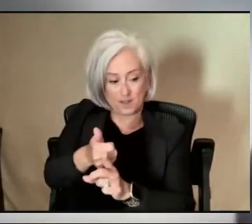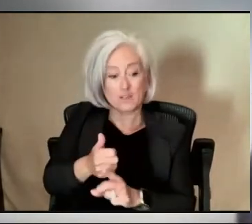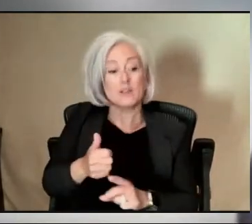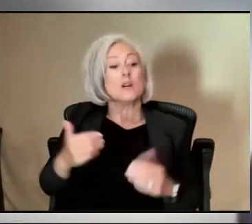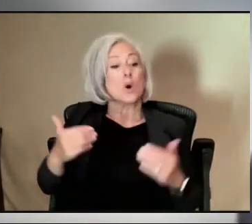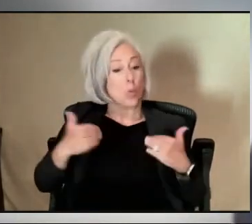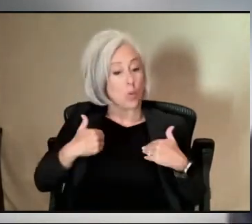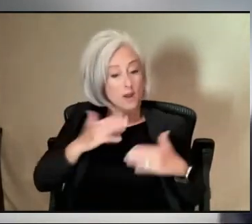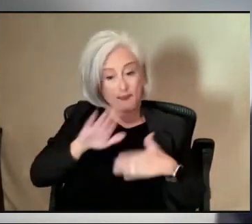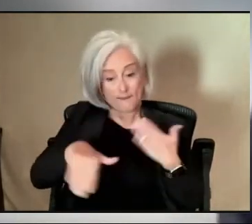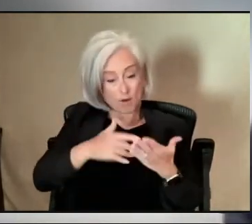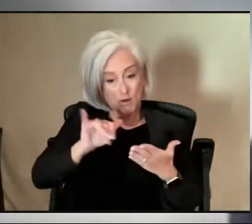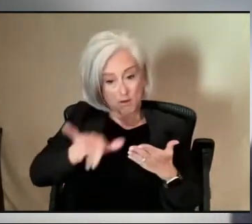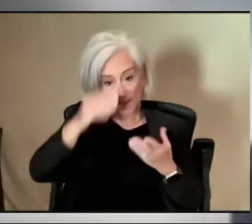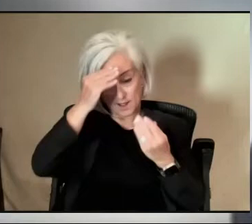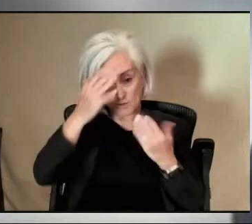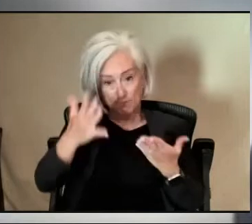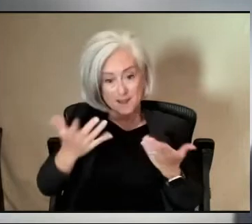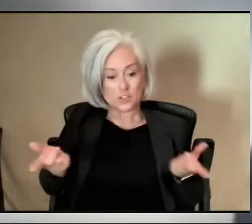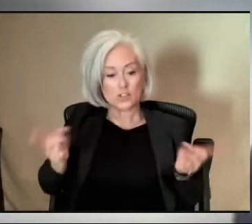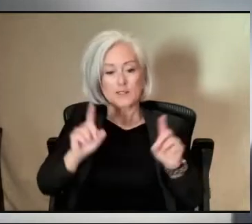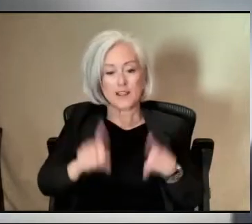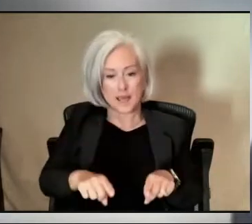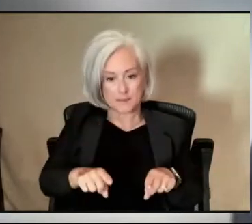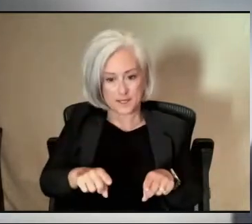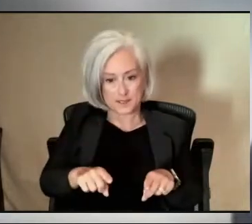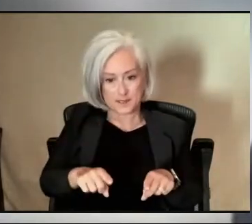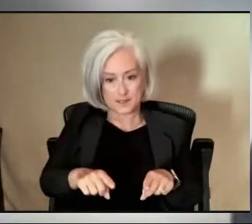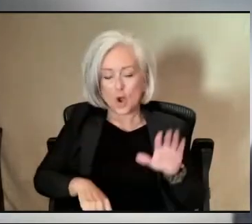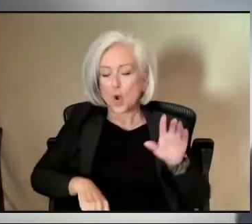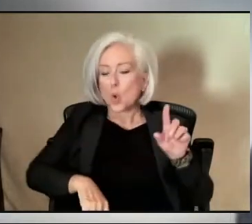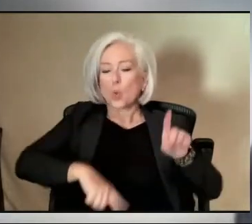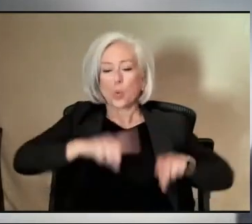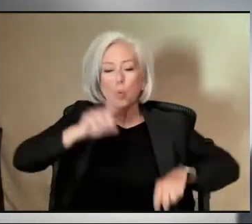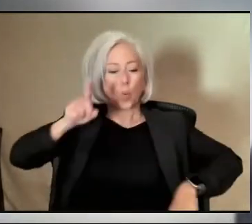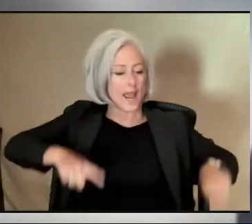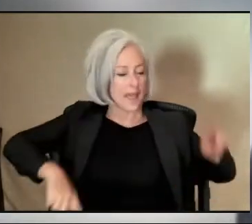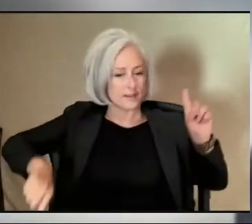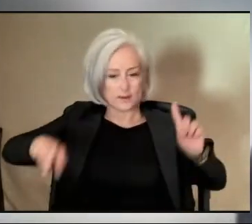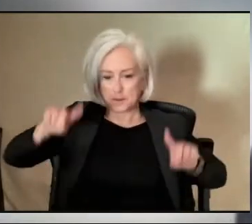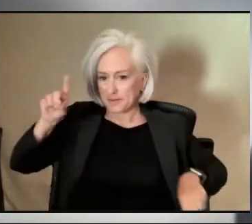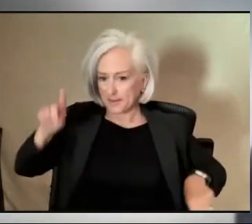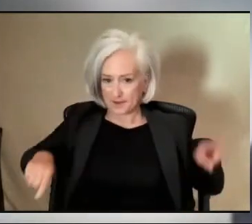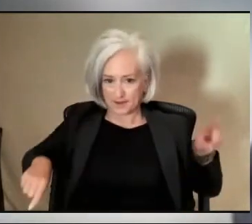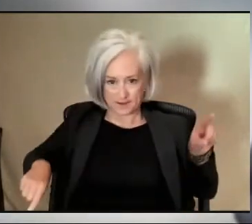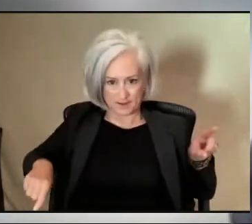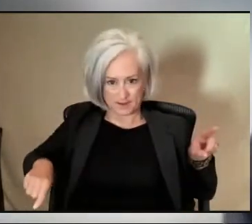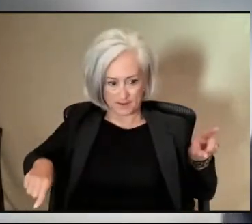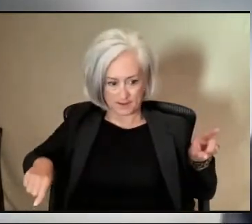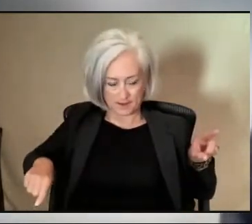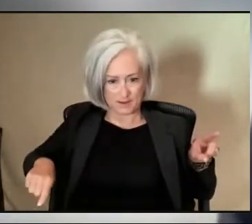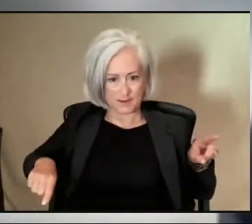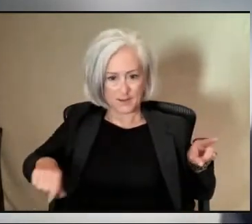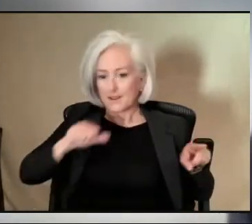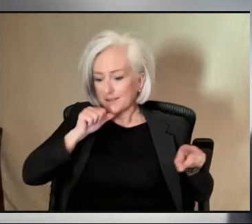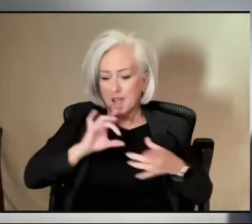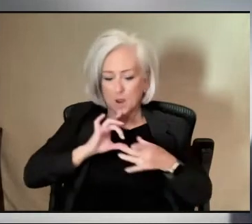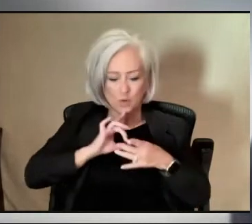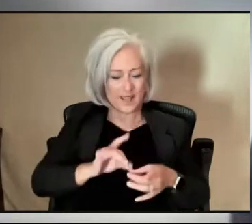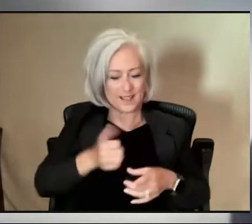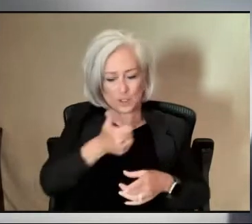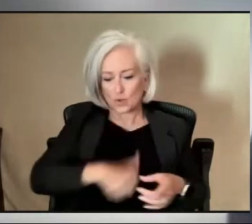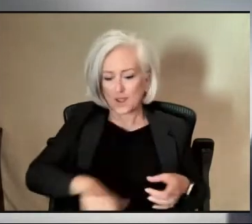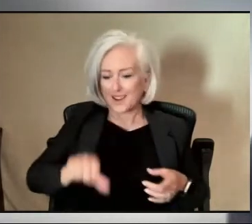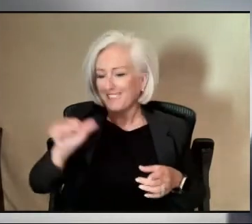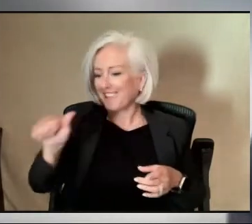what happens is randomly, without regard to any other feature of your being, you